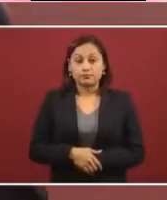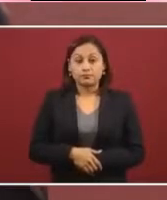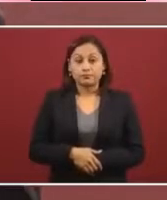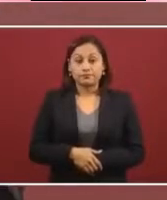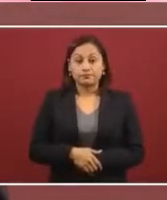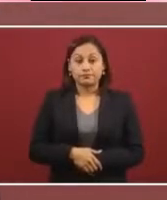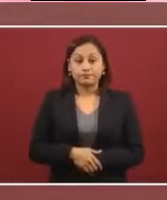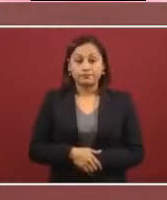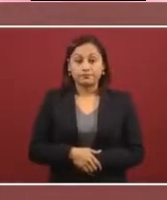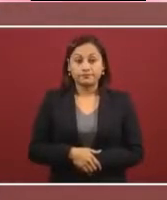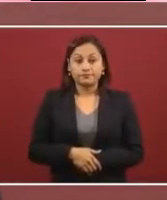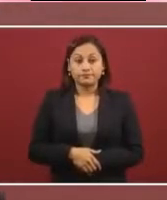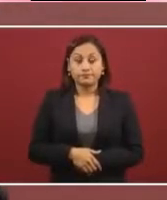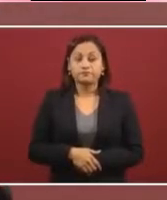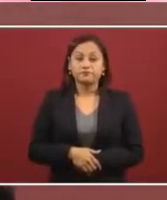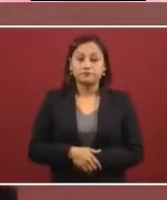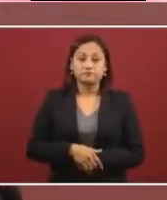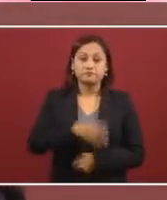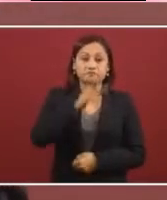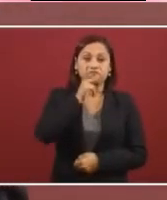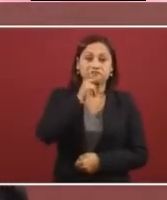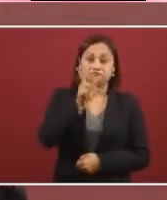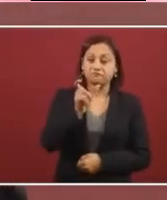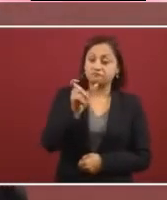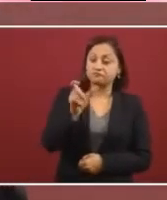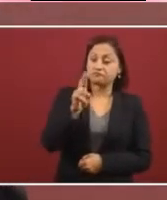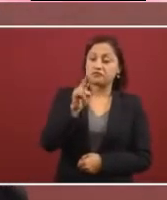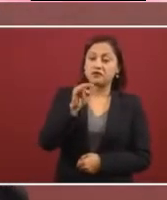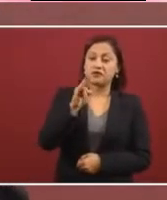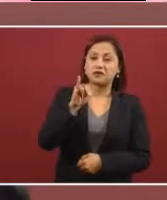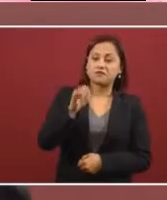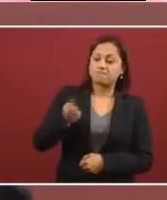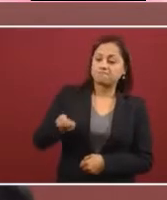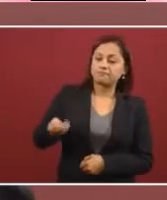That phrase, or that word.